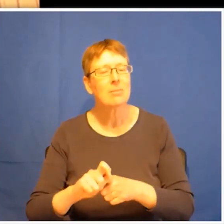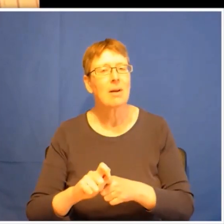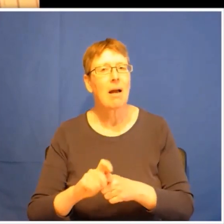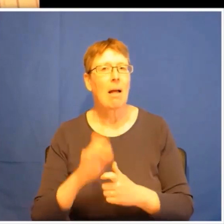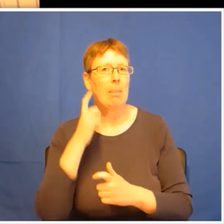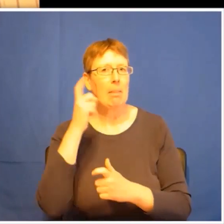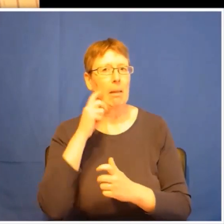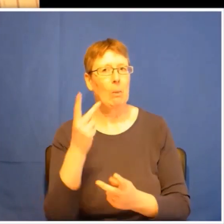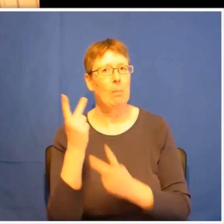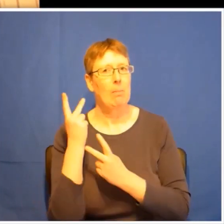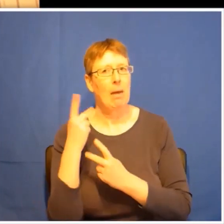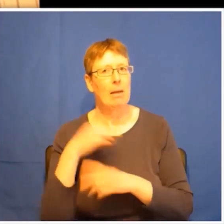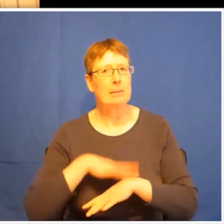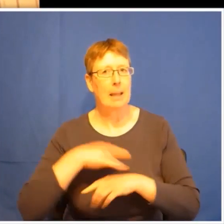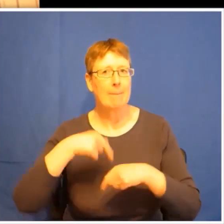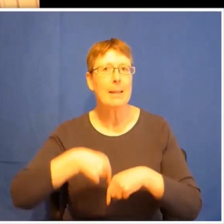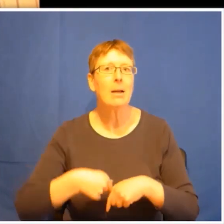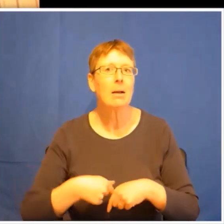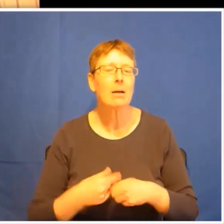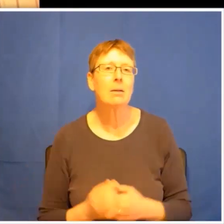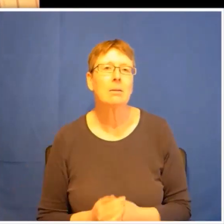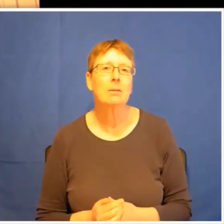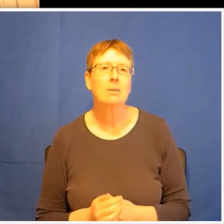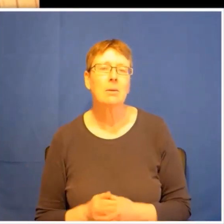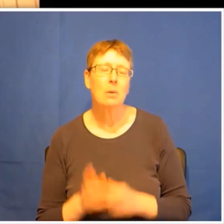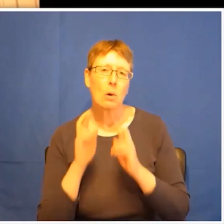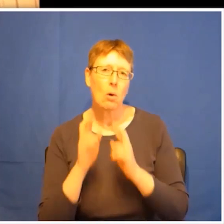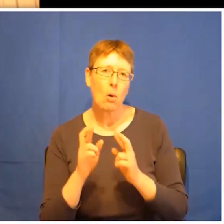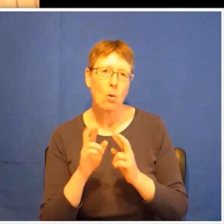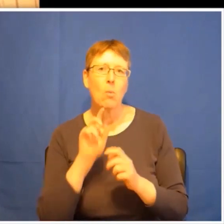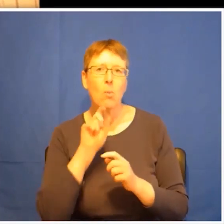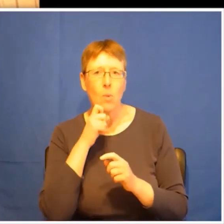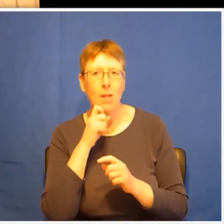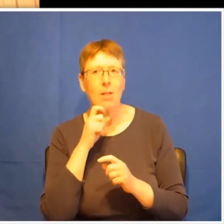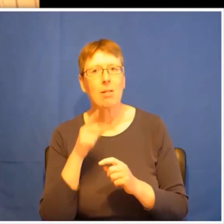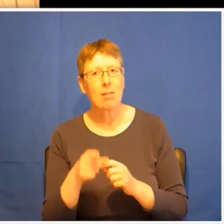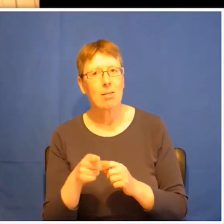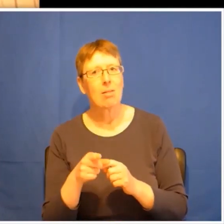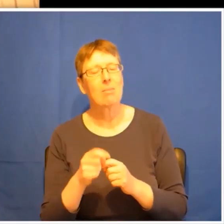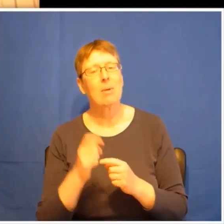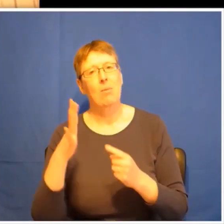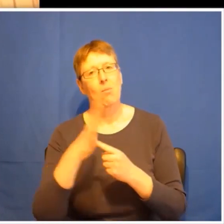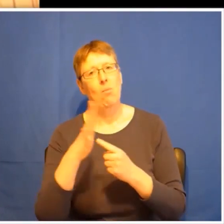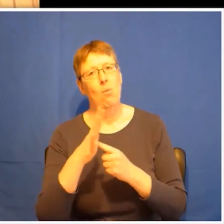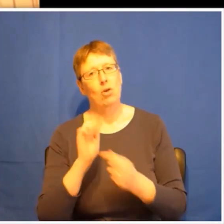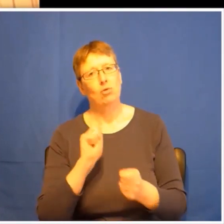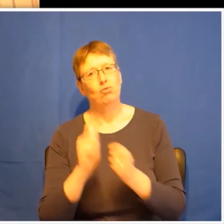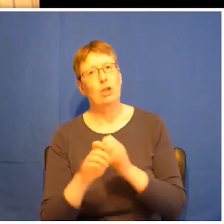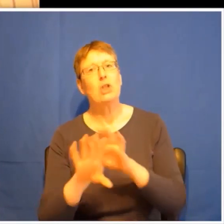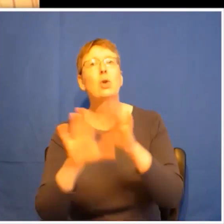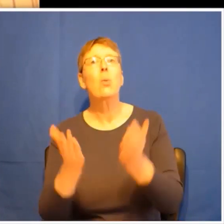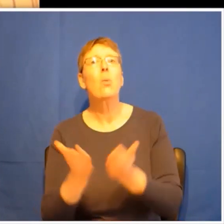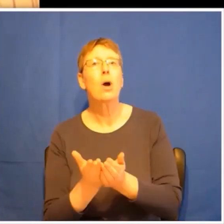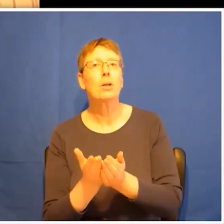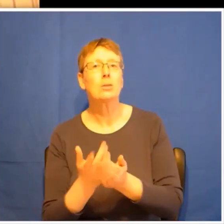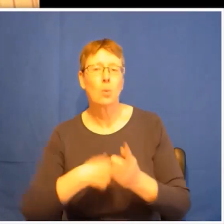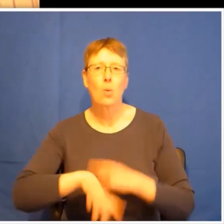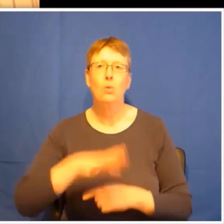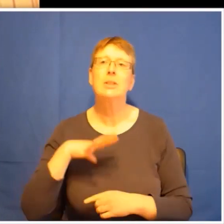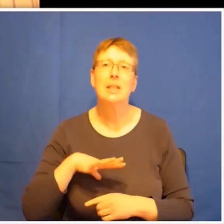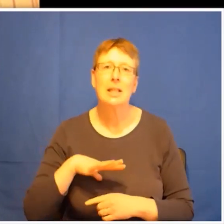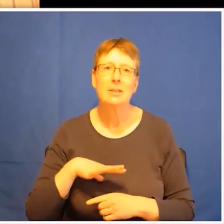and think about your time here. And we really hope that you're going to make the important difference in the world that we all